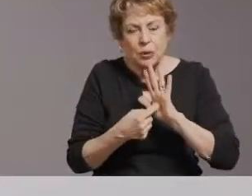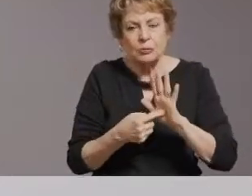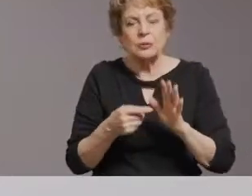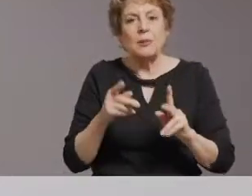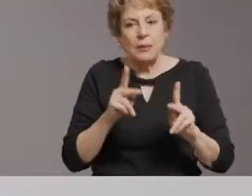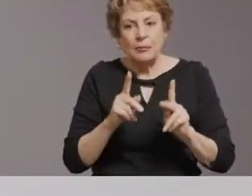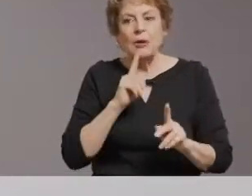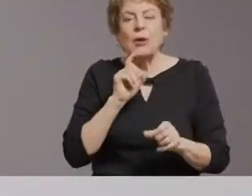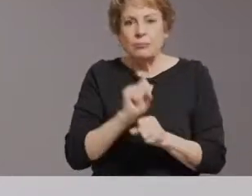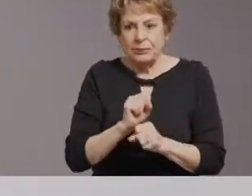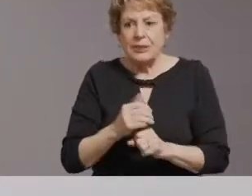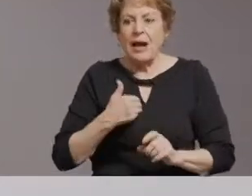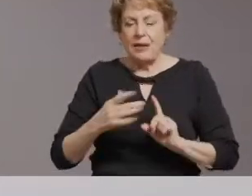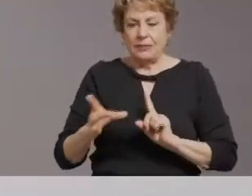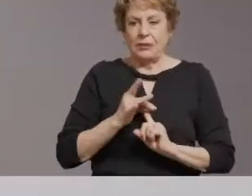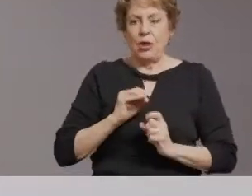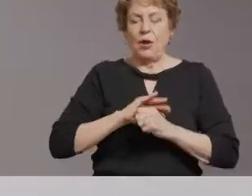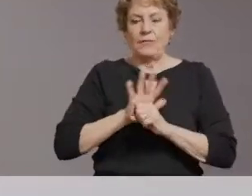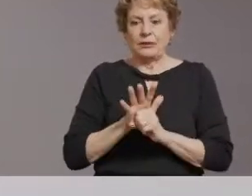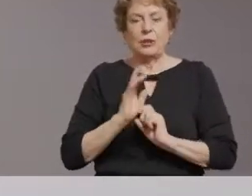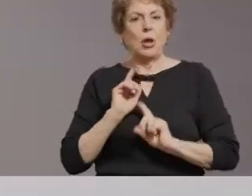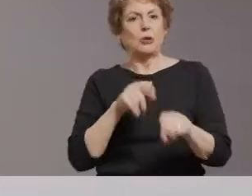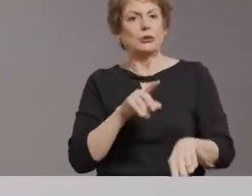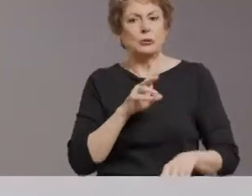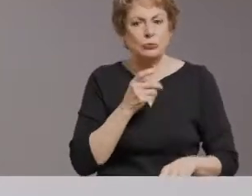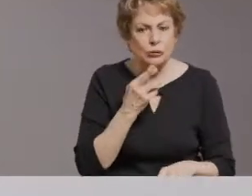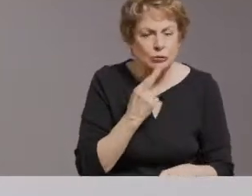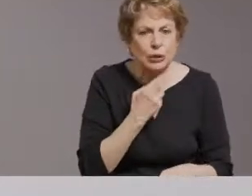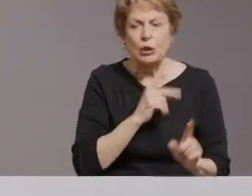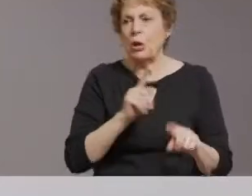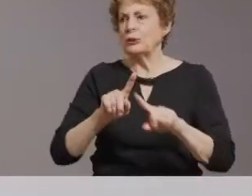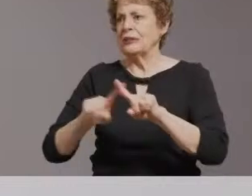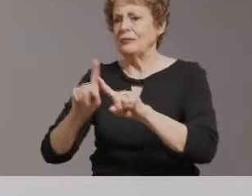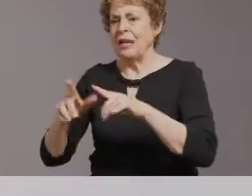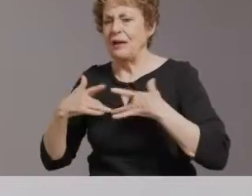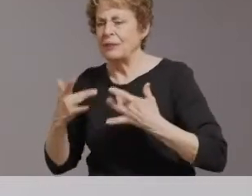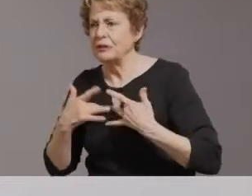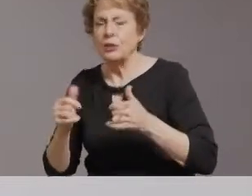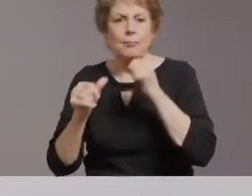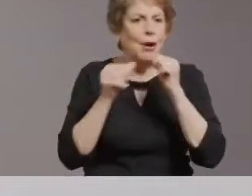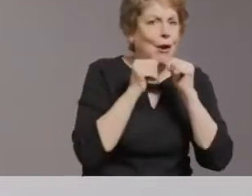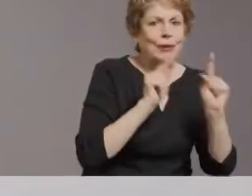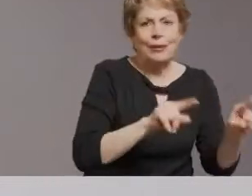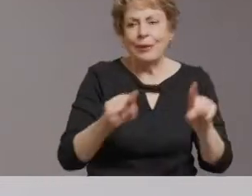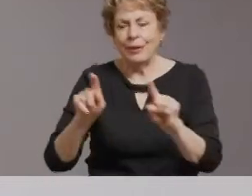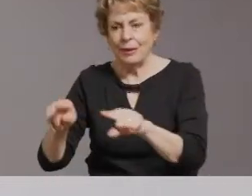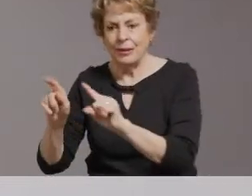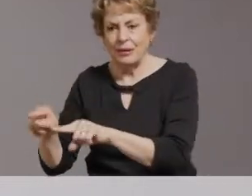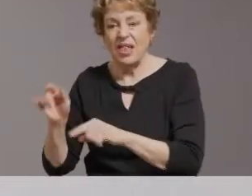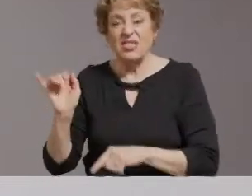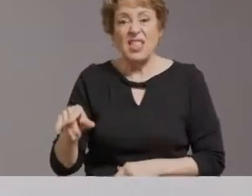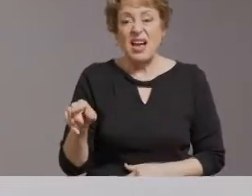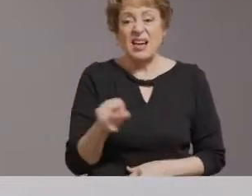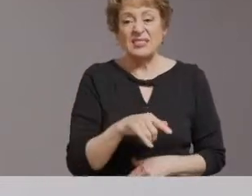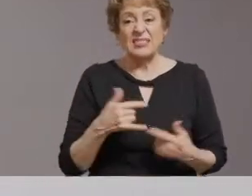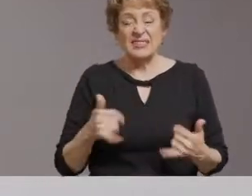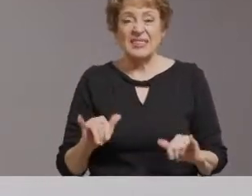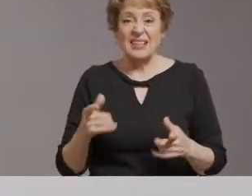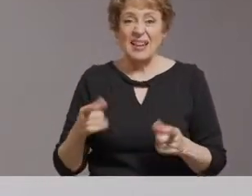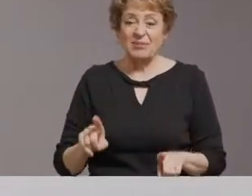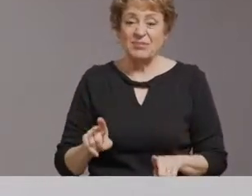and events. And they point out that it's happened since Governor Ducey lifted occupancy